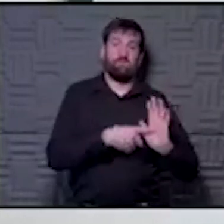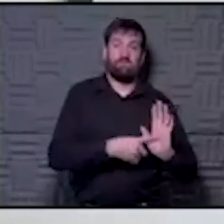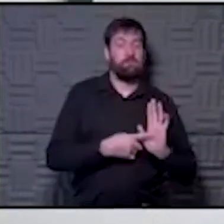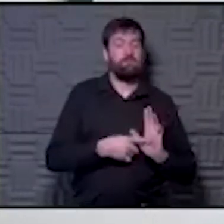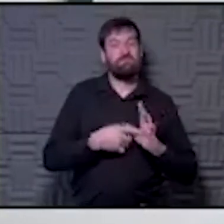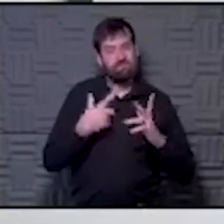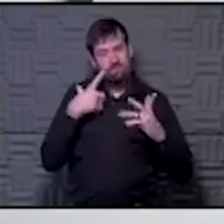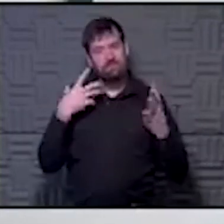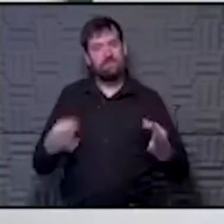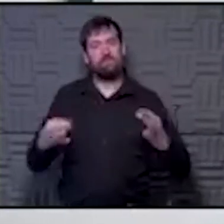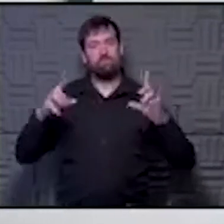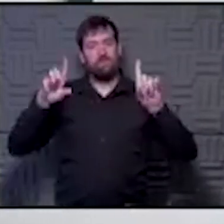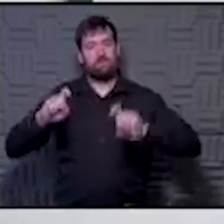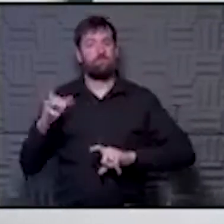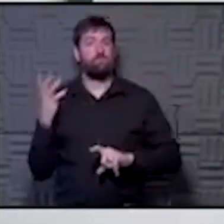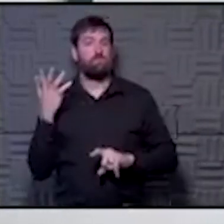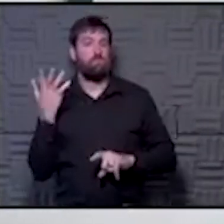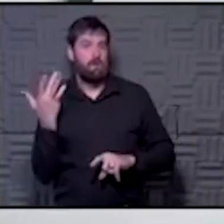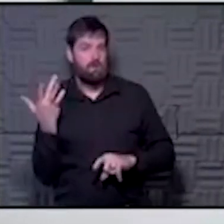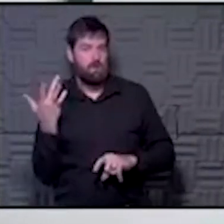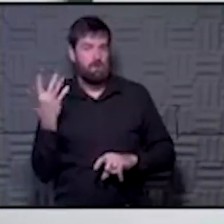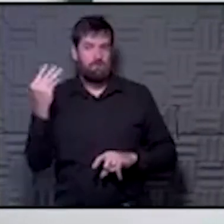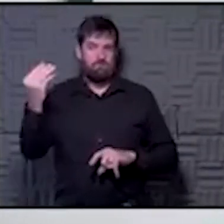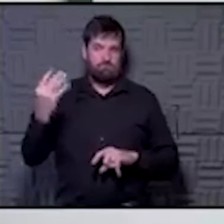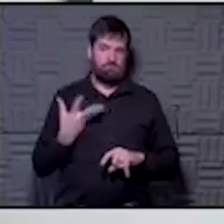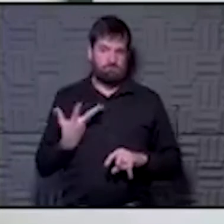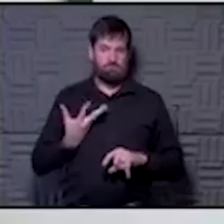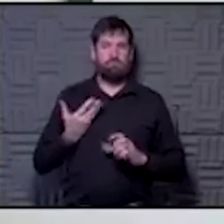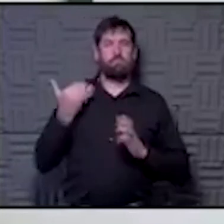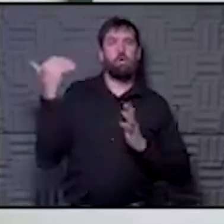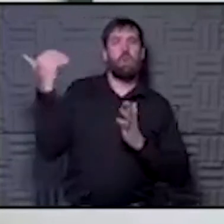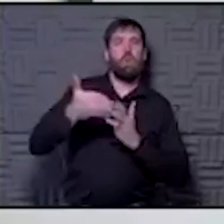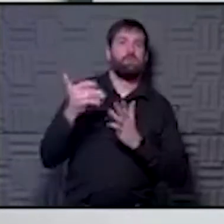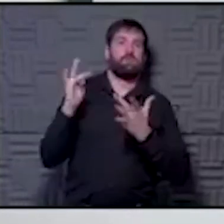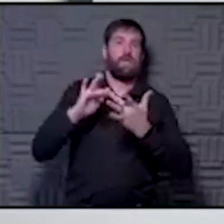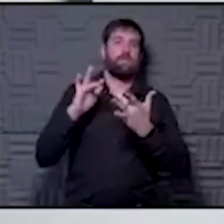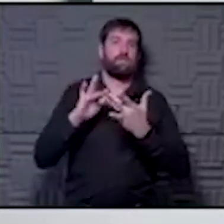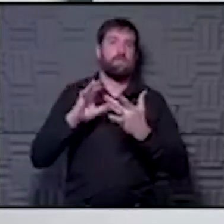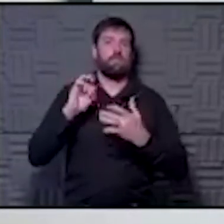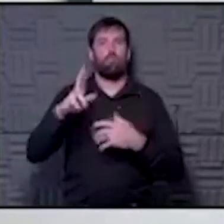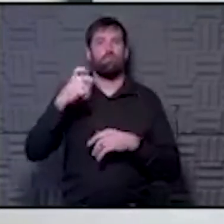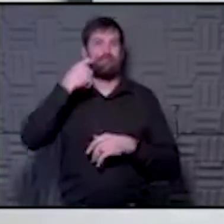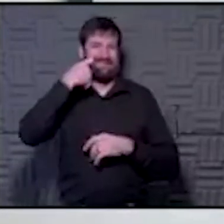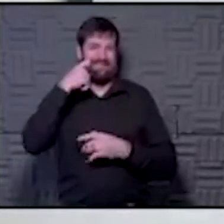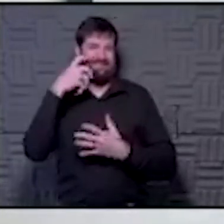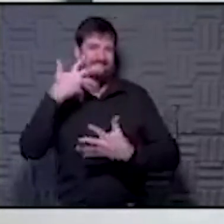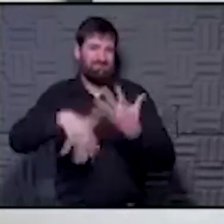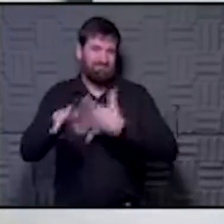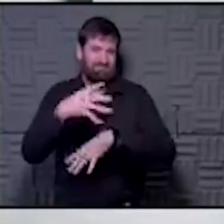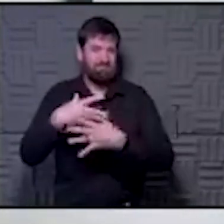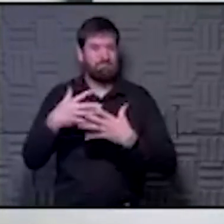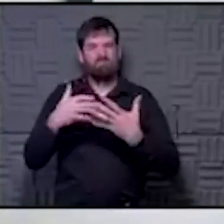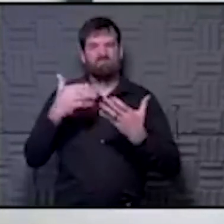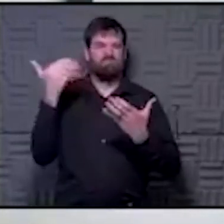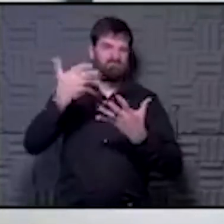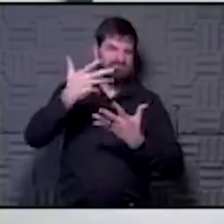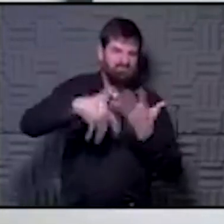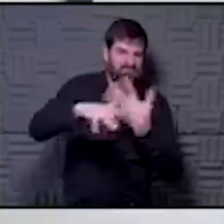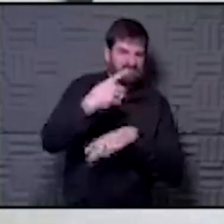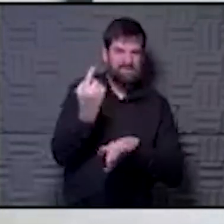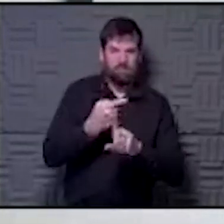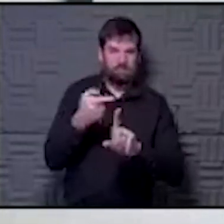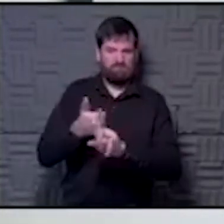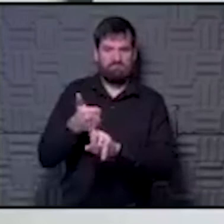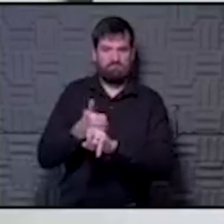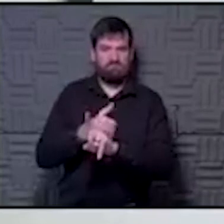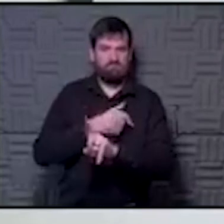because they've been notified of a close contact, a recent close contact. So if someone they came into contact with tested